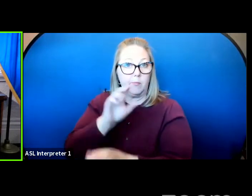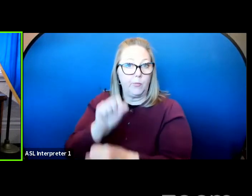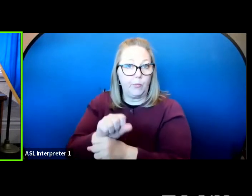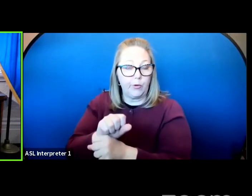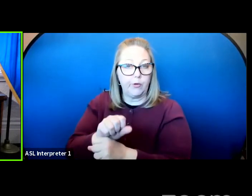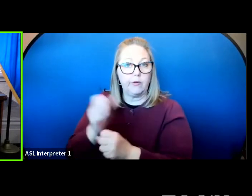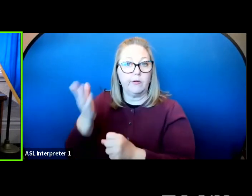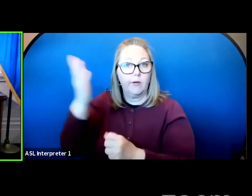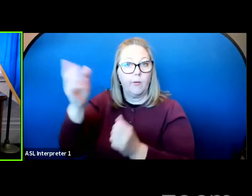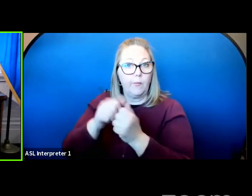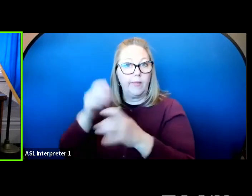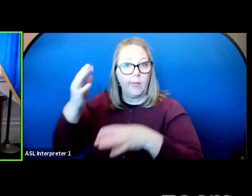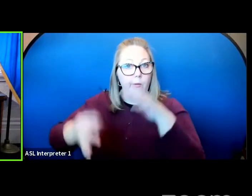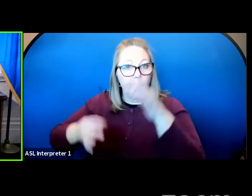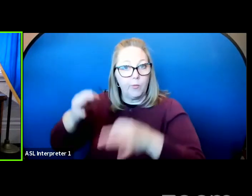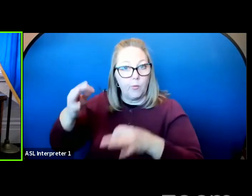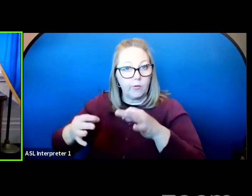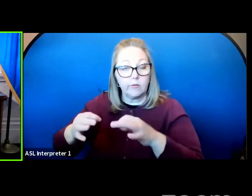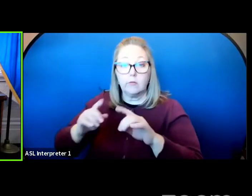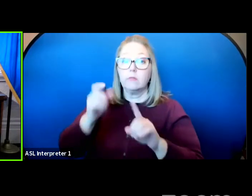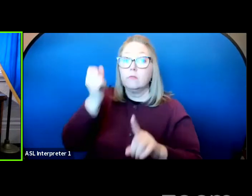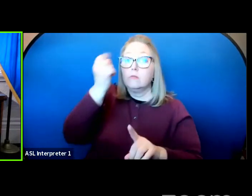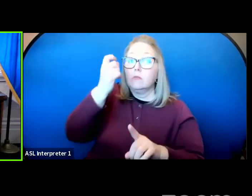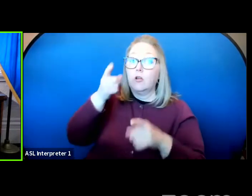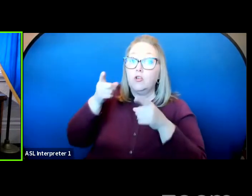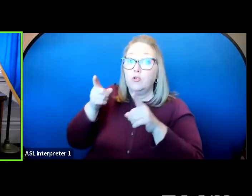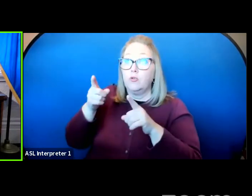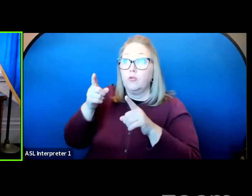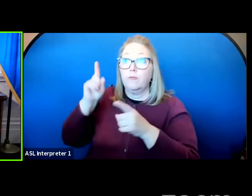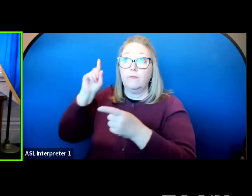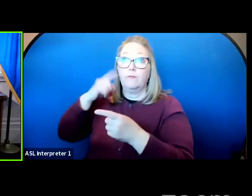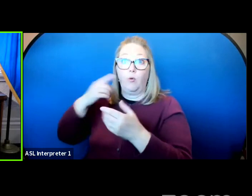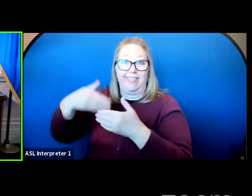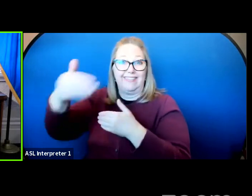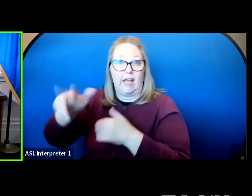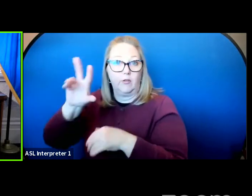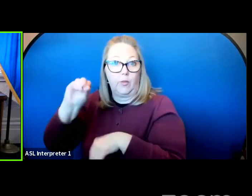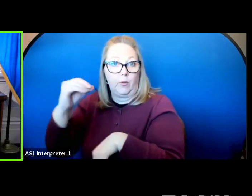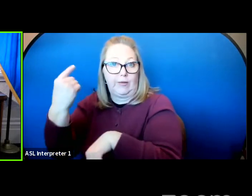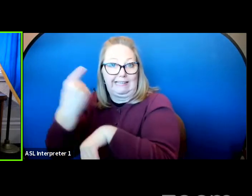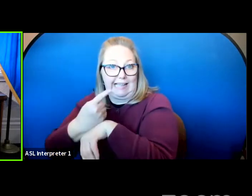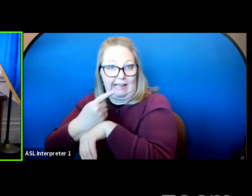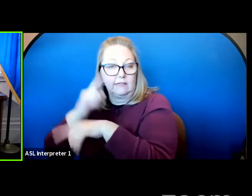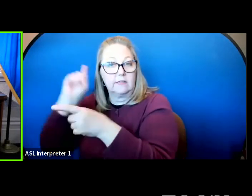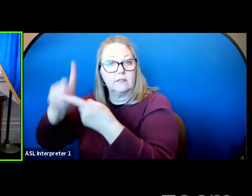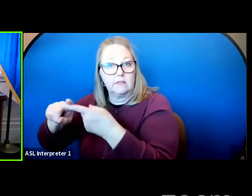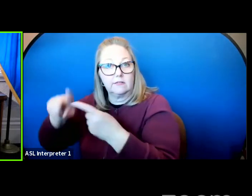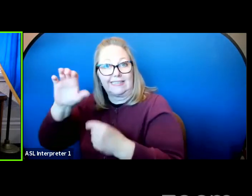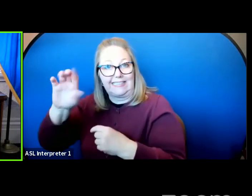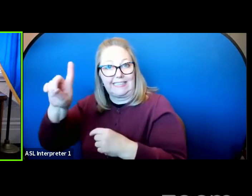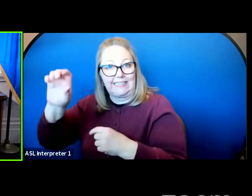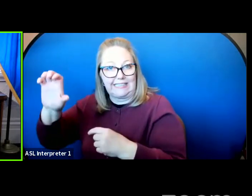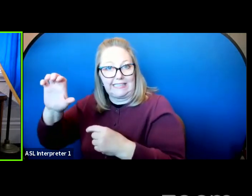their housing, but it'll get our process started while the clock runs on the CDC moratorium.